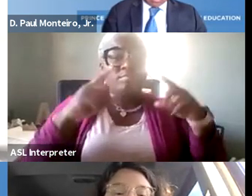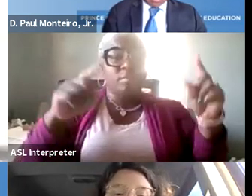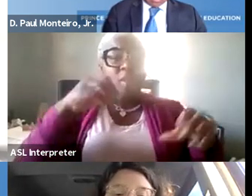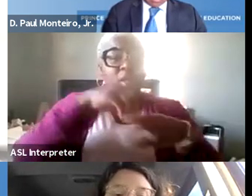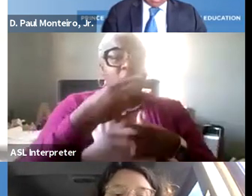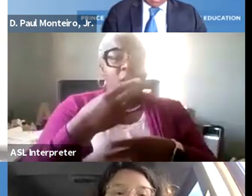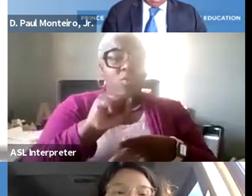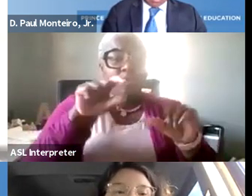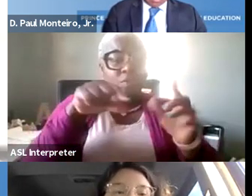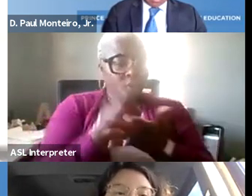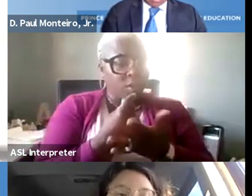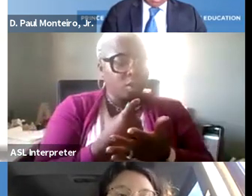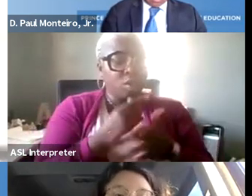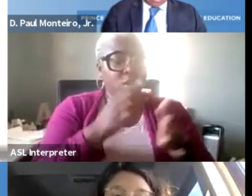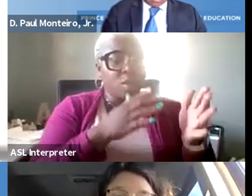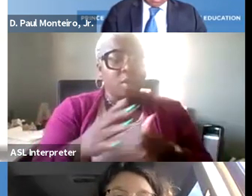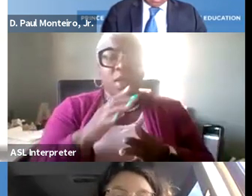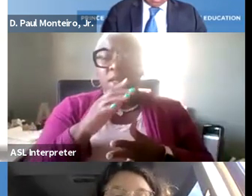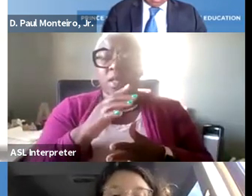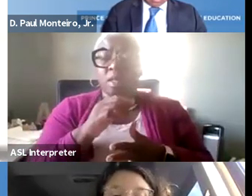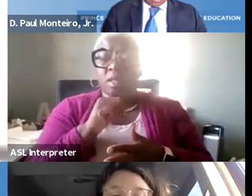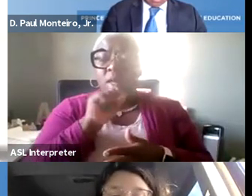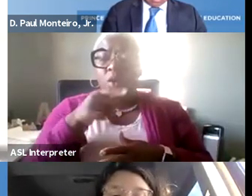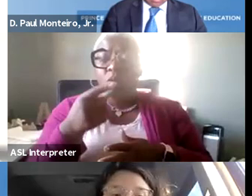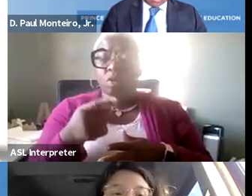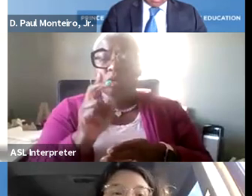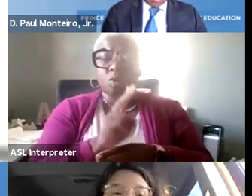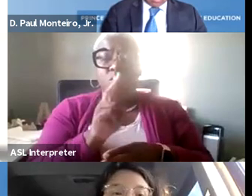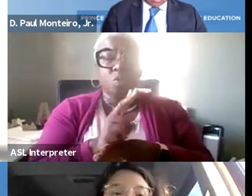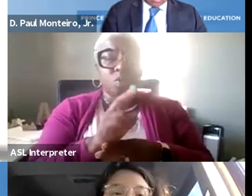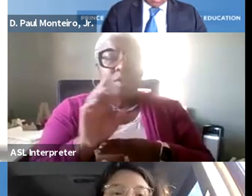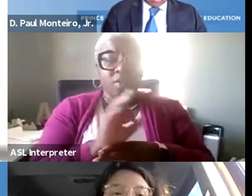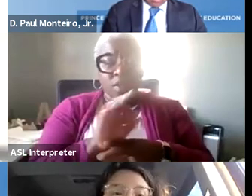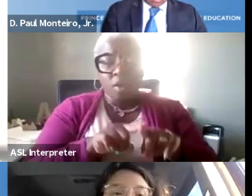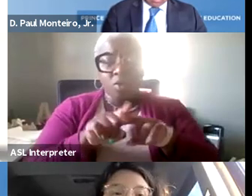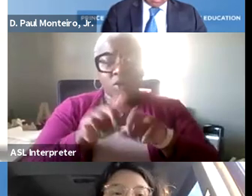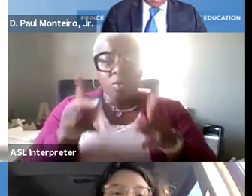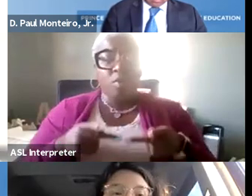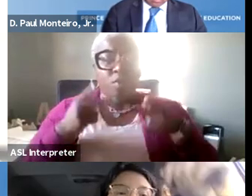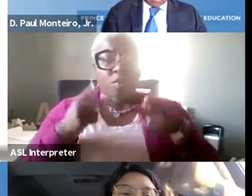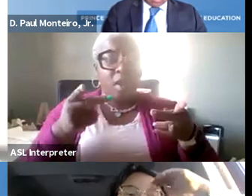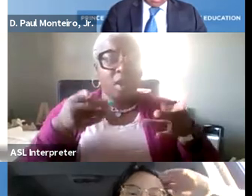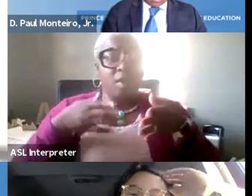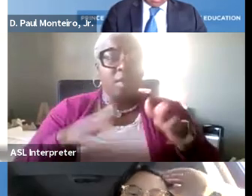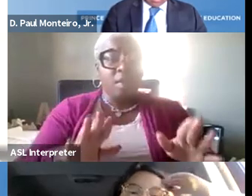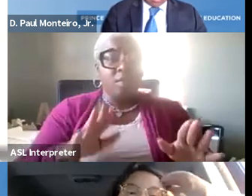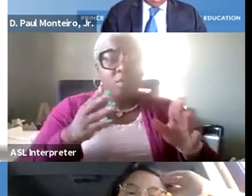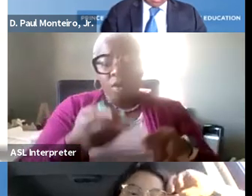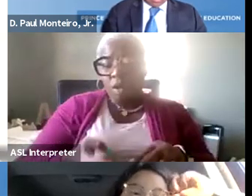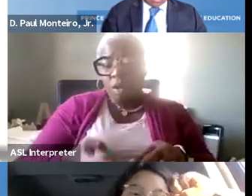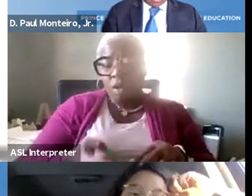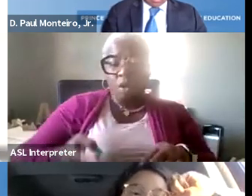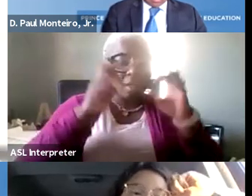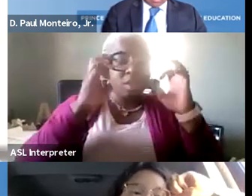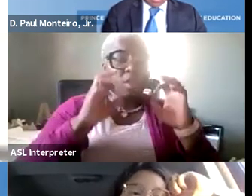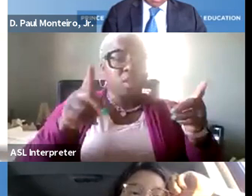graduation. Therefore, your plan addresses not only overutilization of school facilities, but also provides a path towards increased